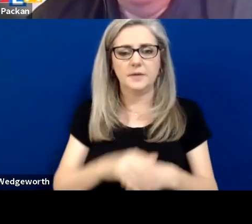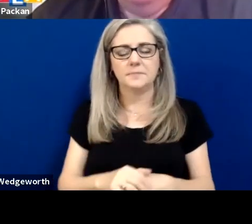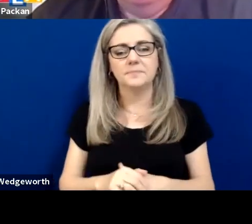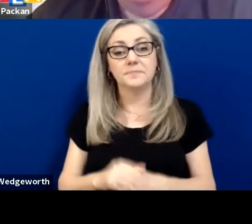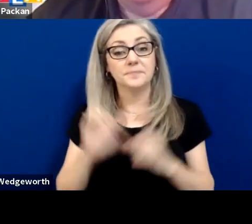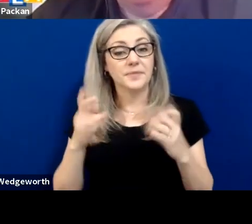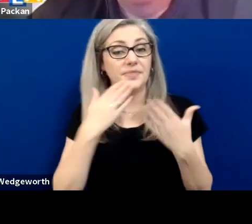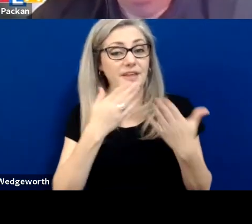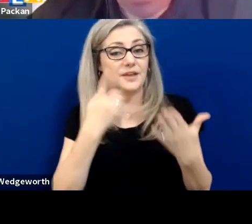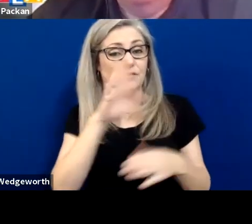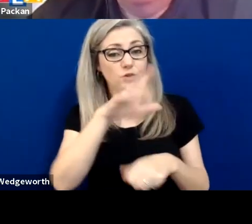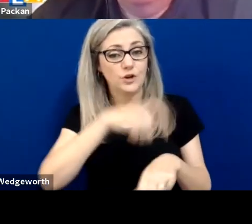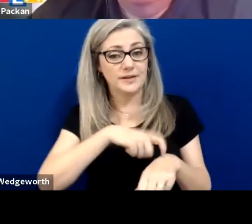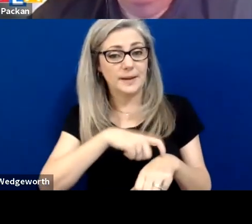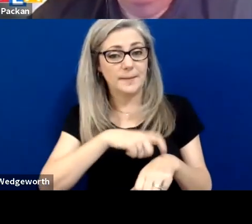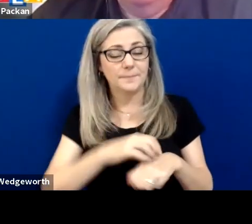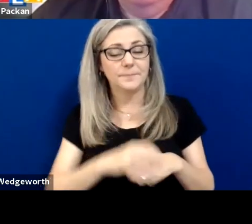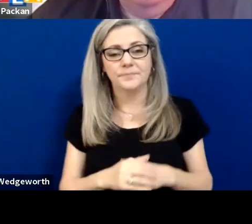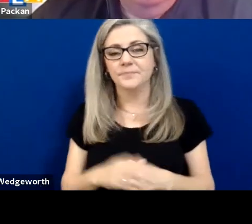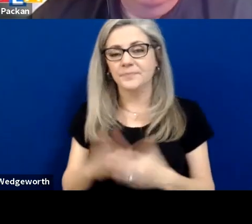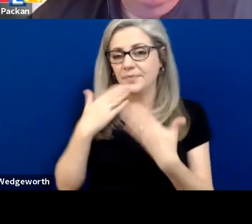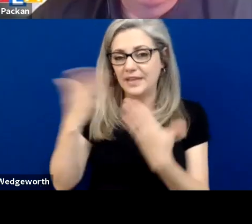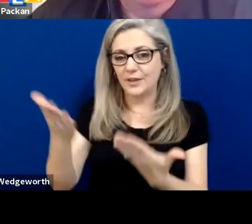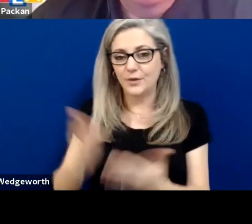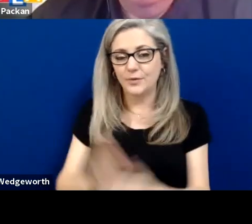your time. Yes, sir. Thank you.